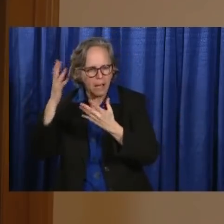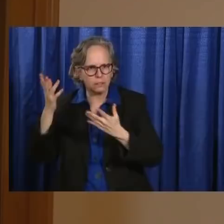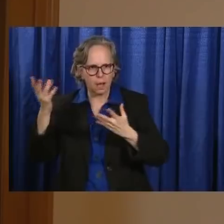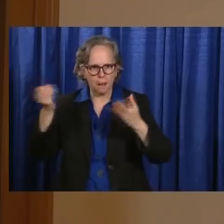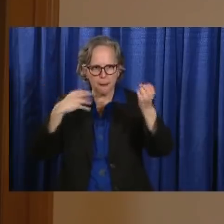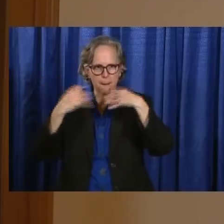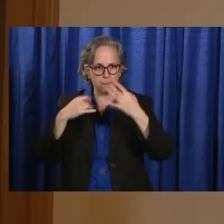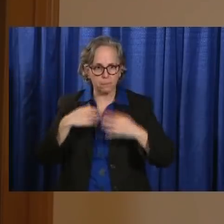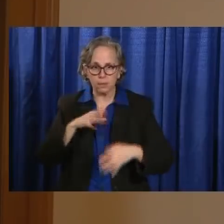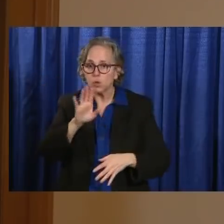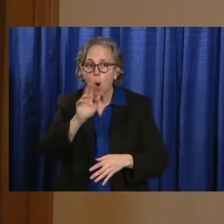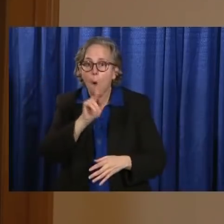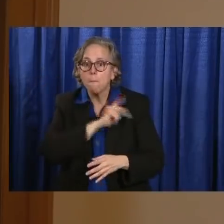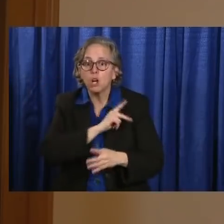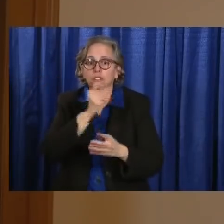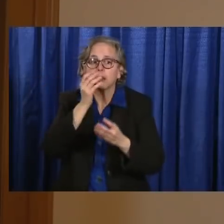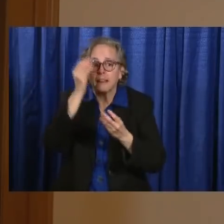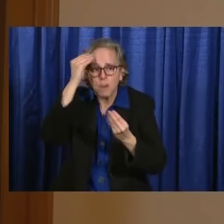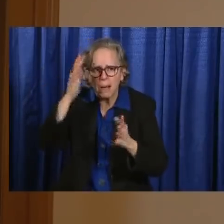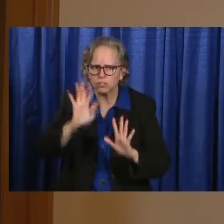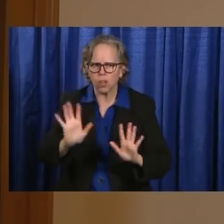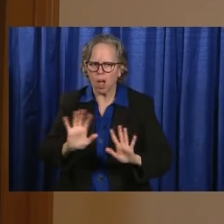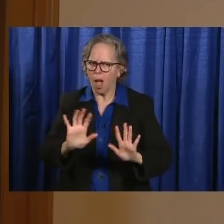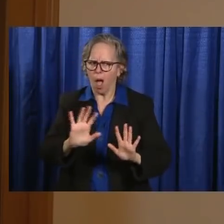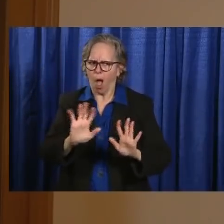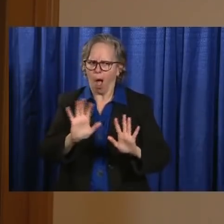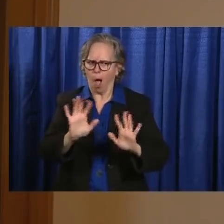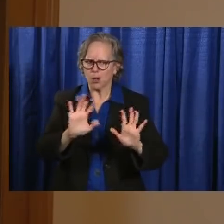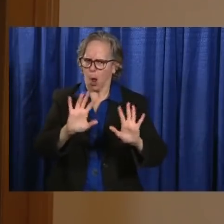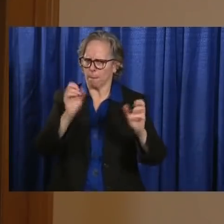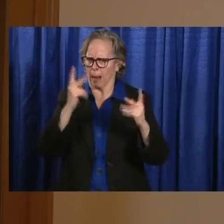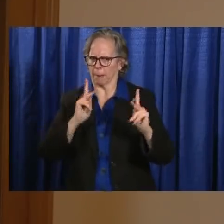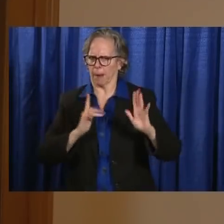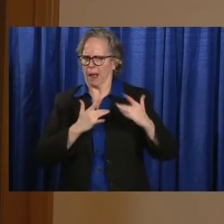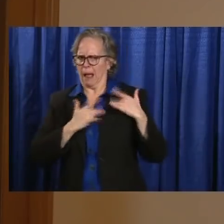data. I know this is a touchy subject for a lot of us, but it is